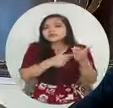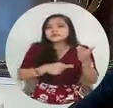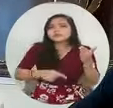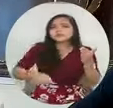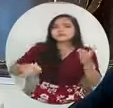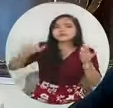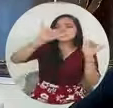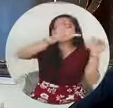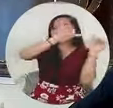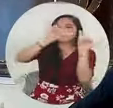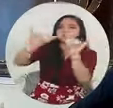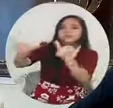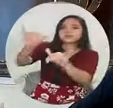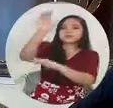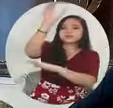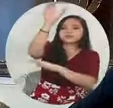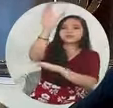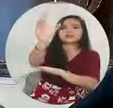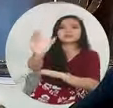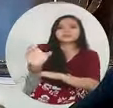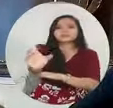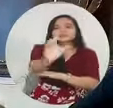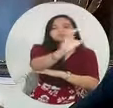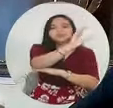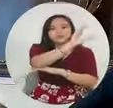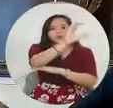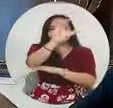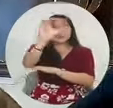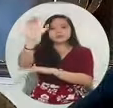was settled at the